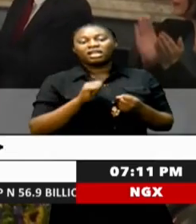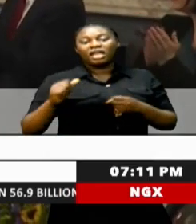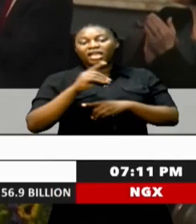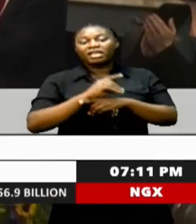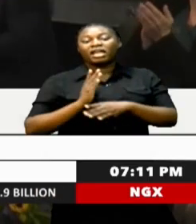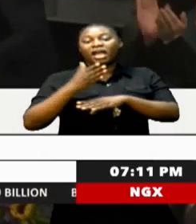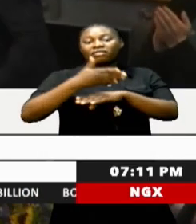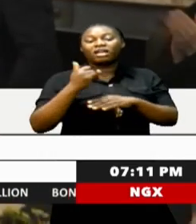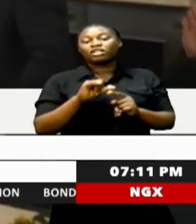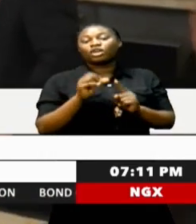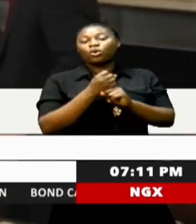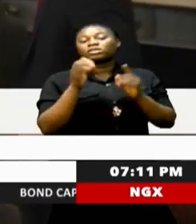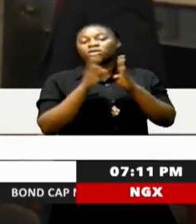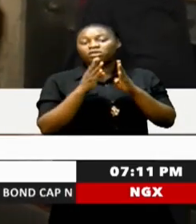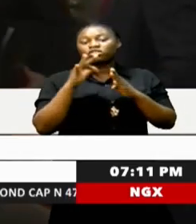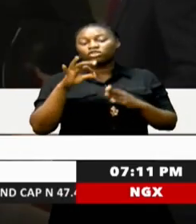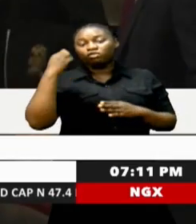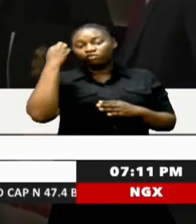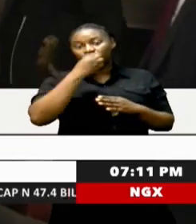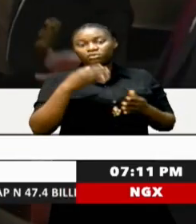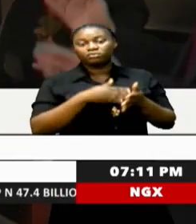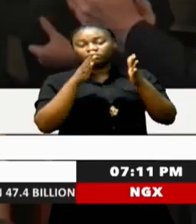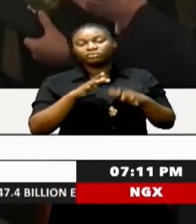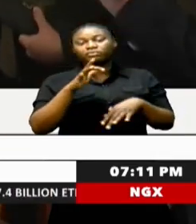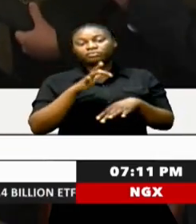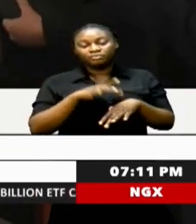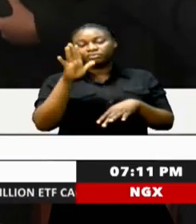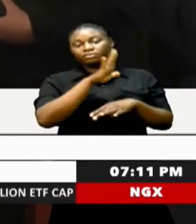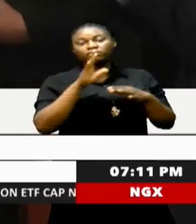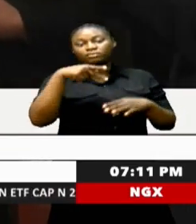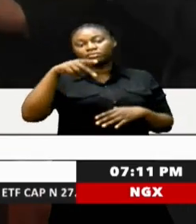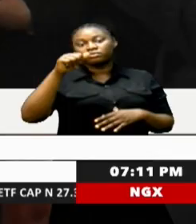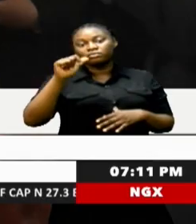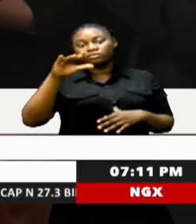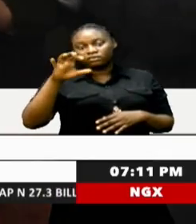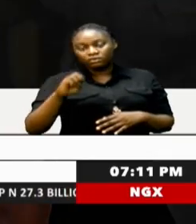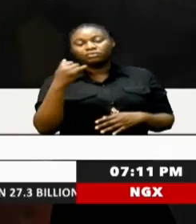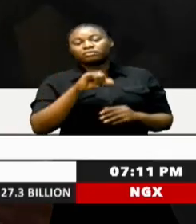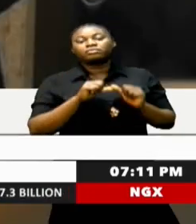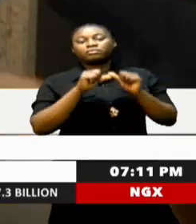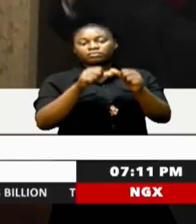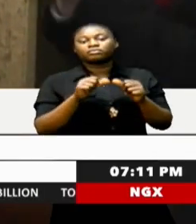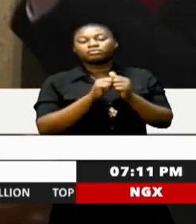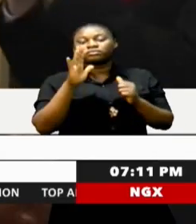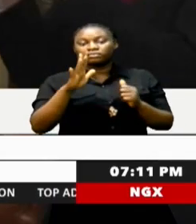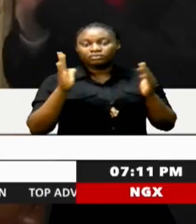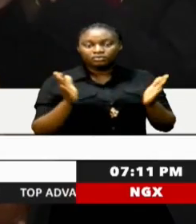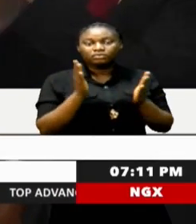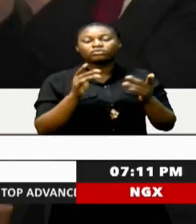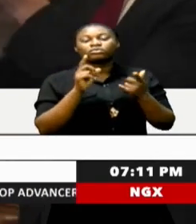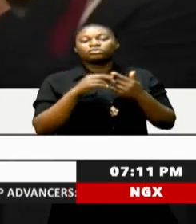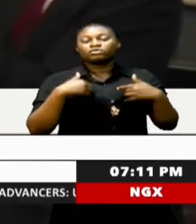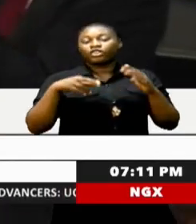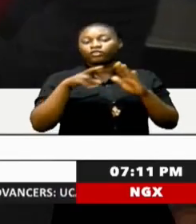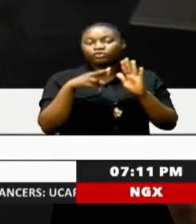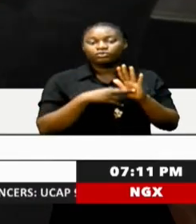hosting a forum of European leaders at Berlin Palace, Starmer pressed on with his bid to raise Britain's role in